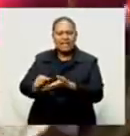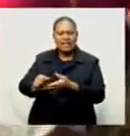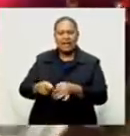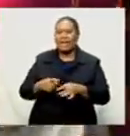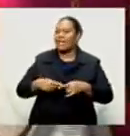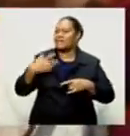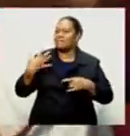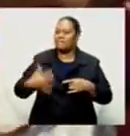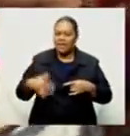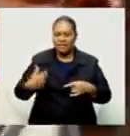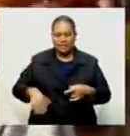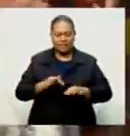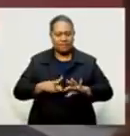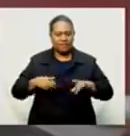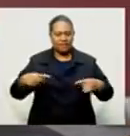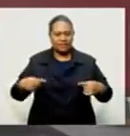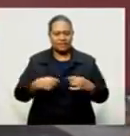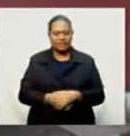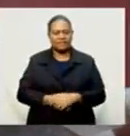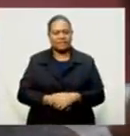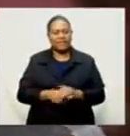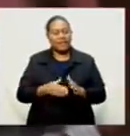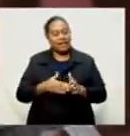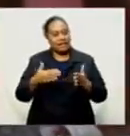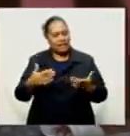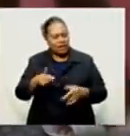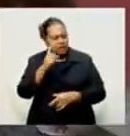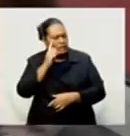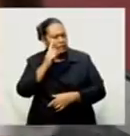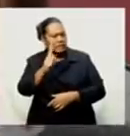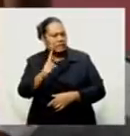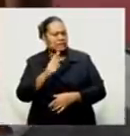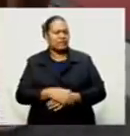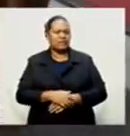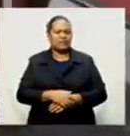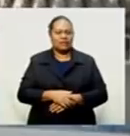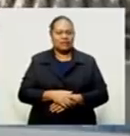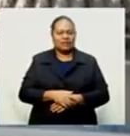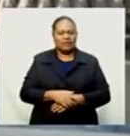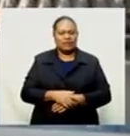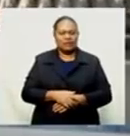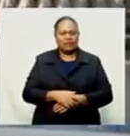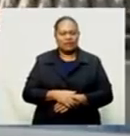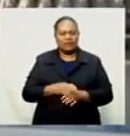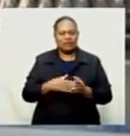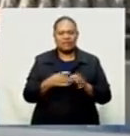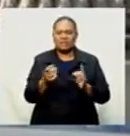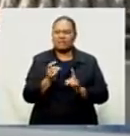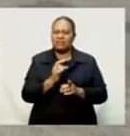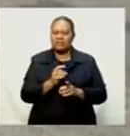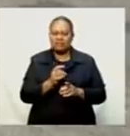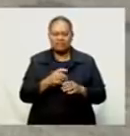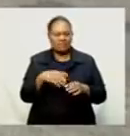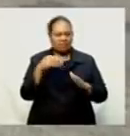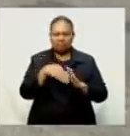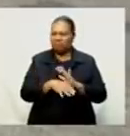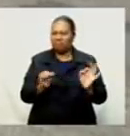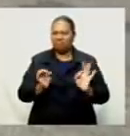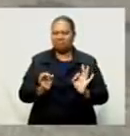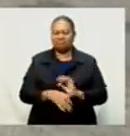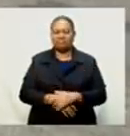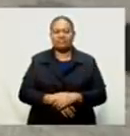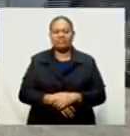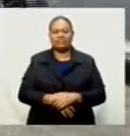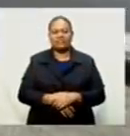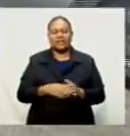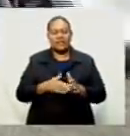food items. And what we have also seen is that there is disappearance of specials and discounts. The Fijian